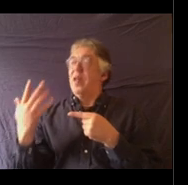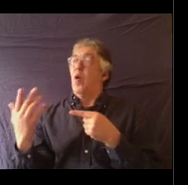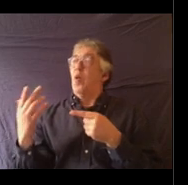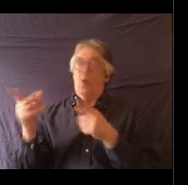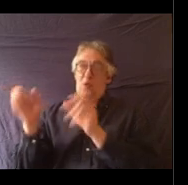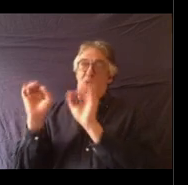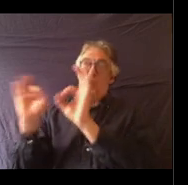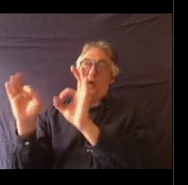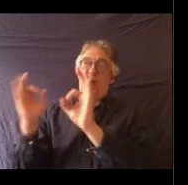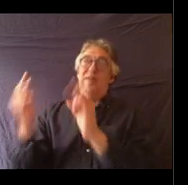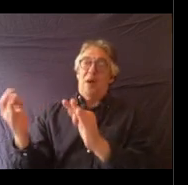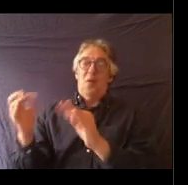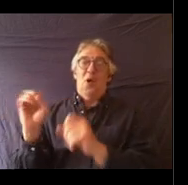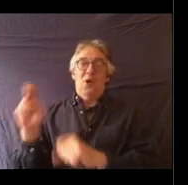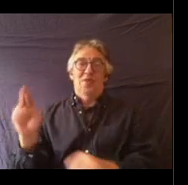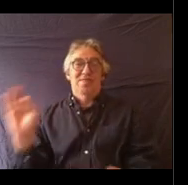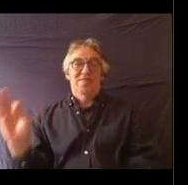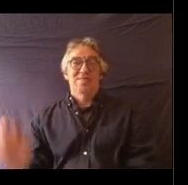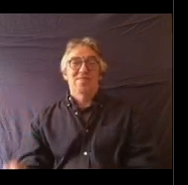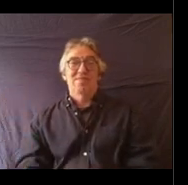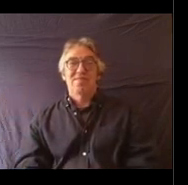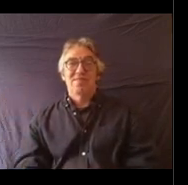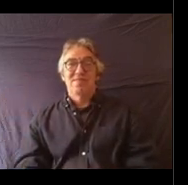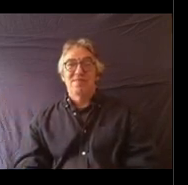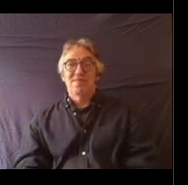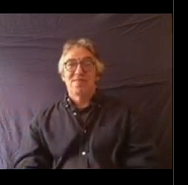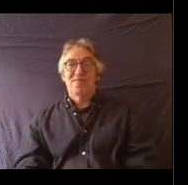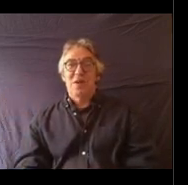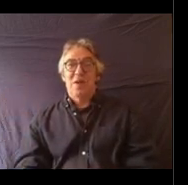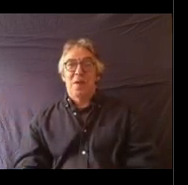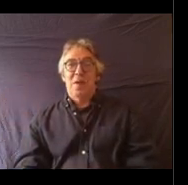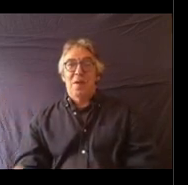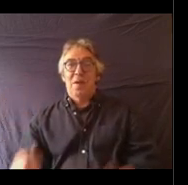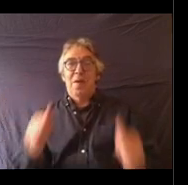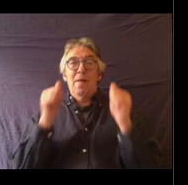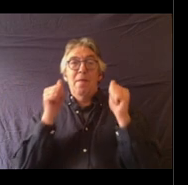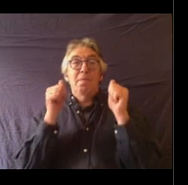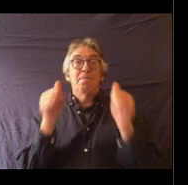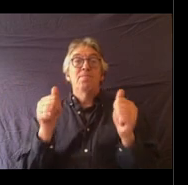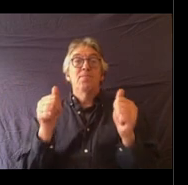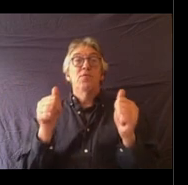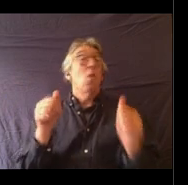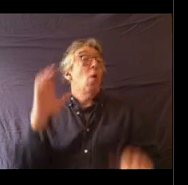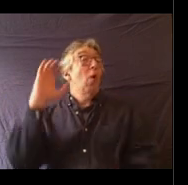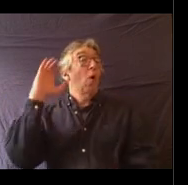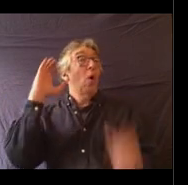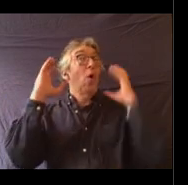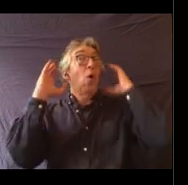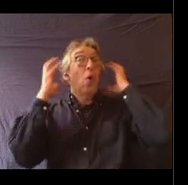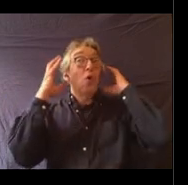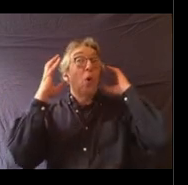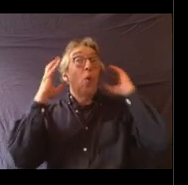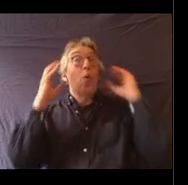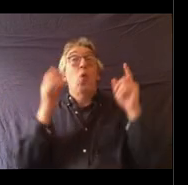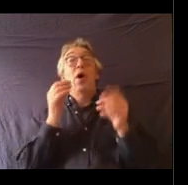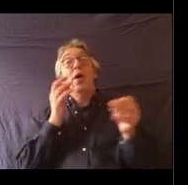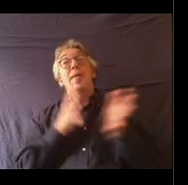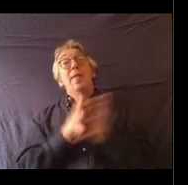23. No. What? It's on. Okay. It's on? Okay. Are we live? So the description is indeed